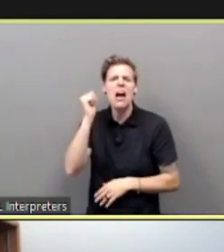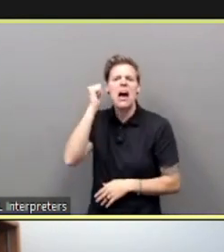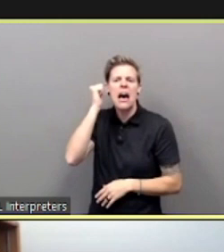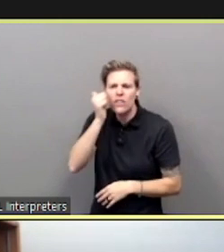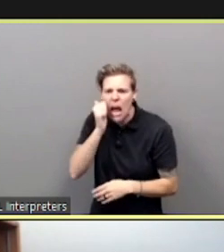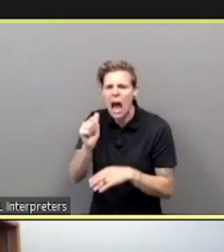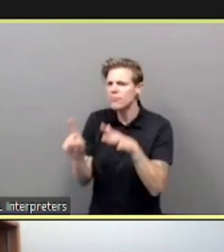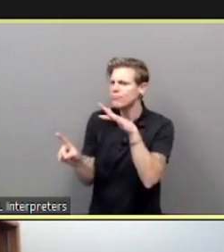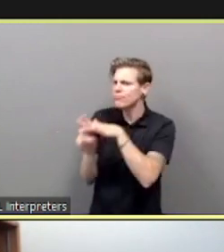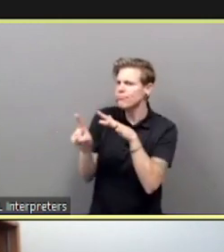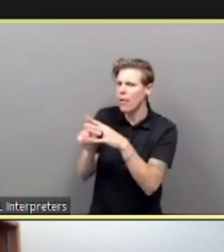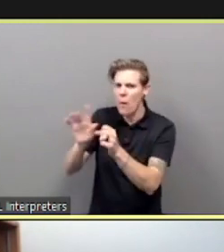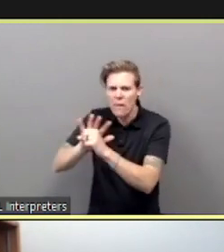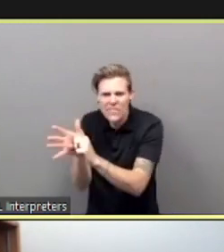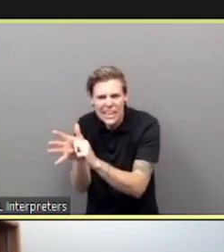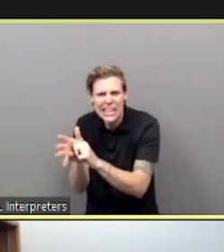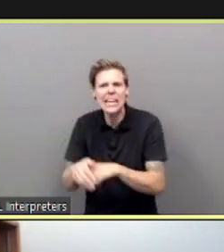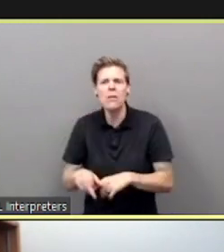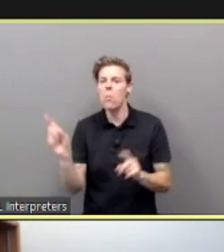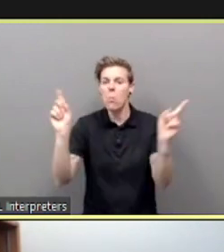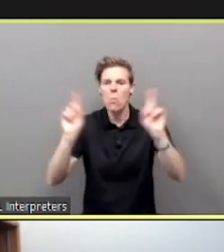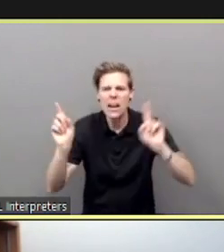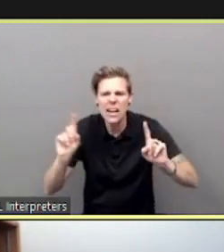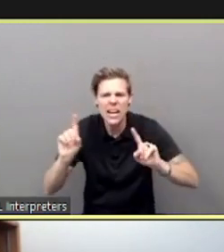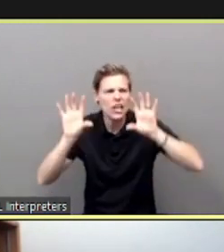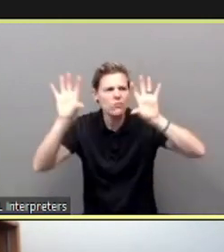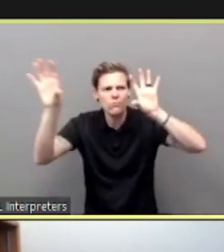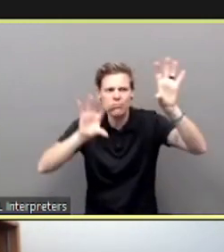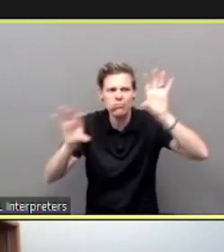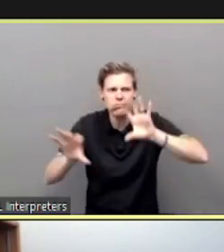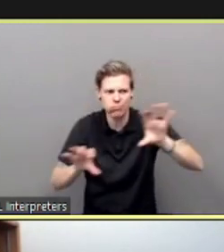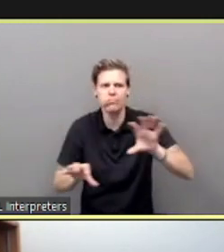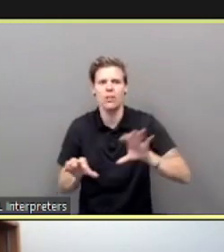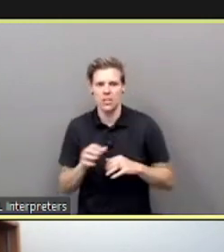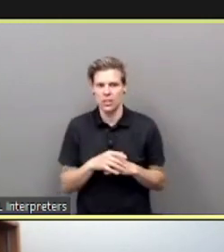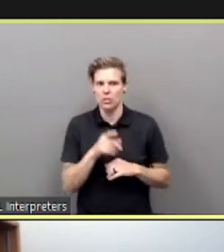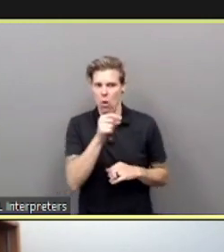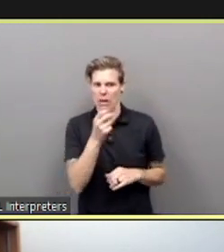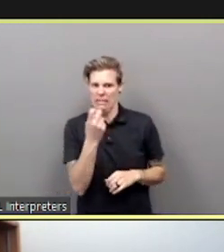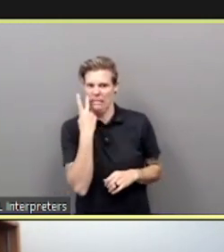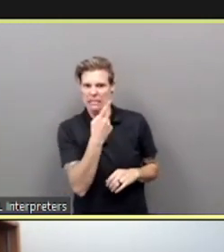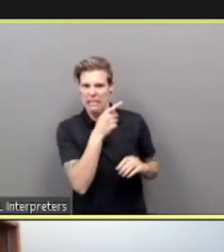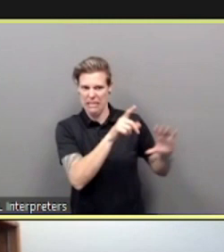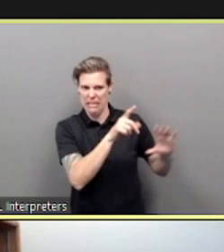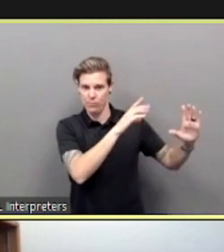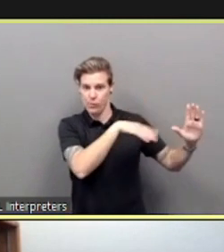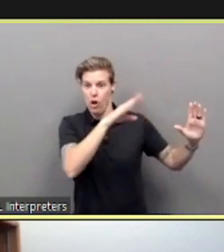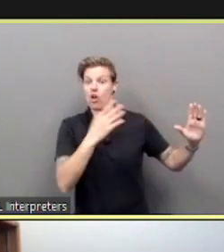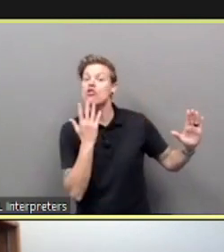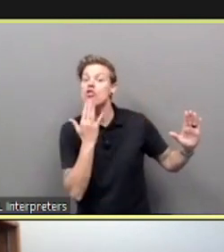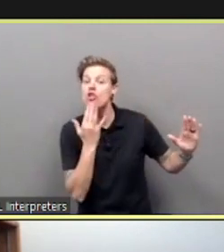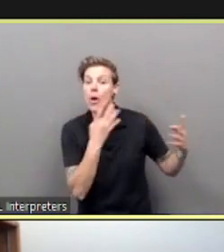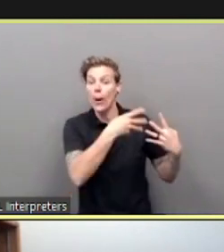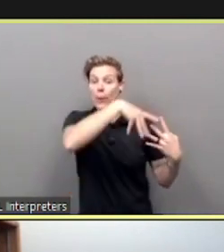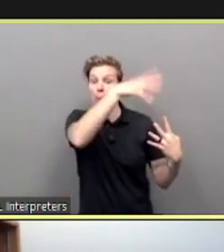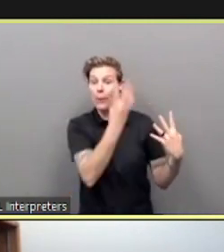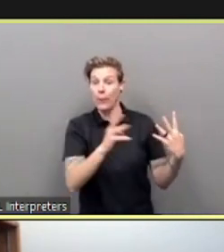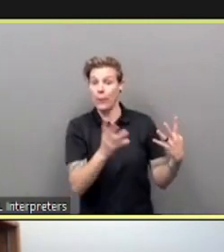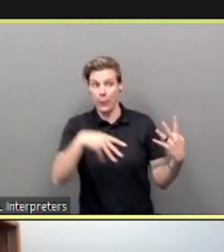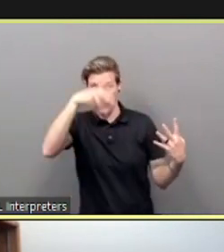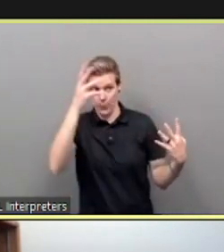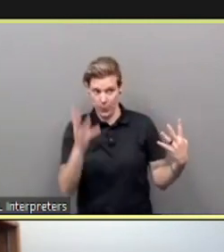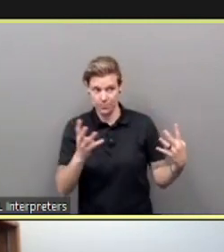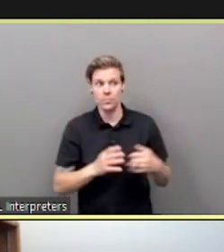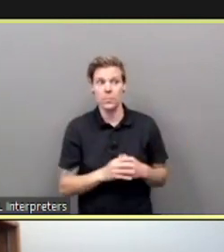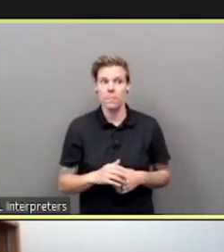per 100,000 population. And this slide is actually courtesy of one of our partners, the